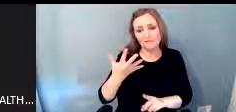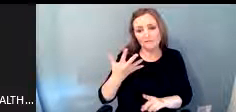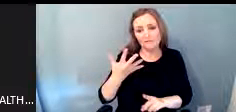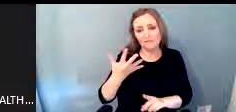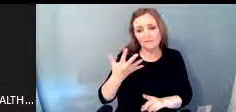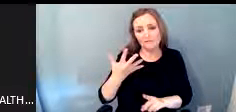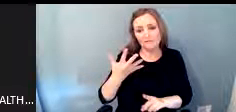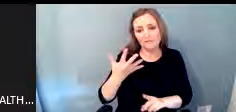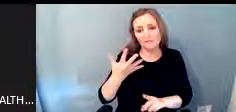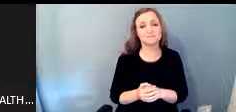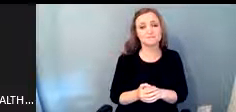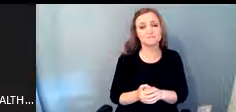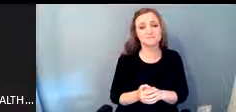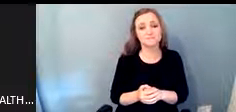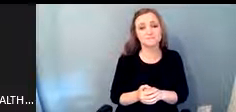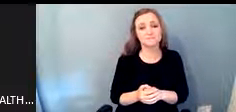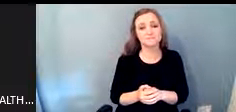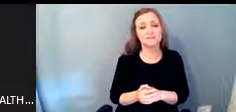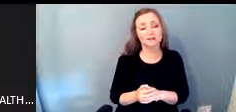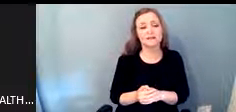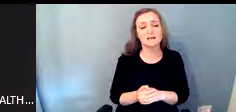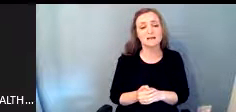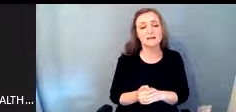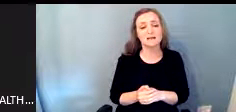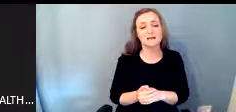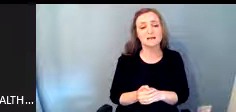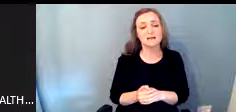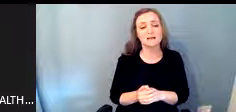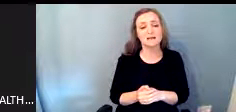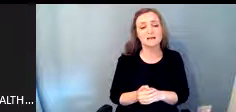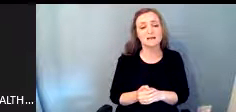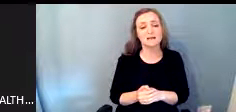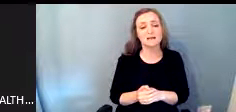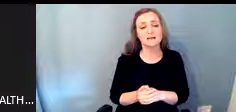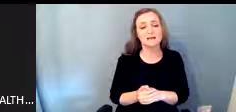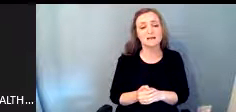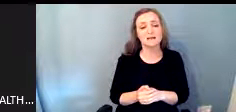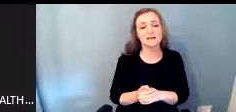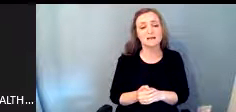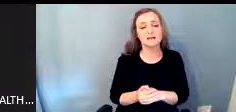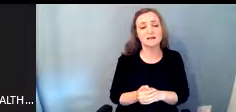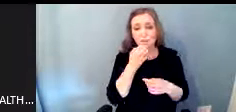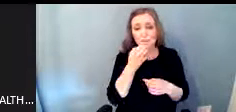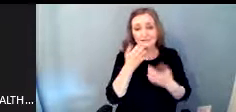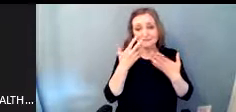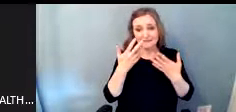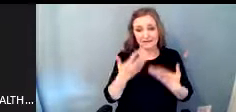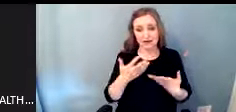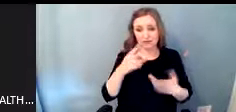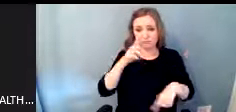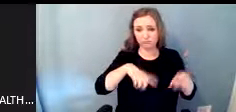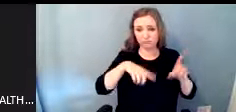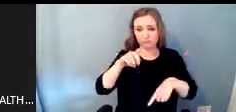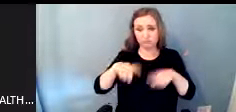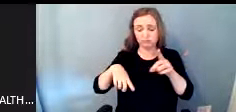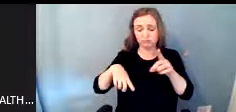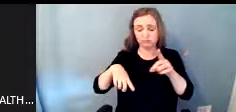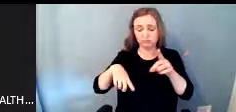look at the current numbers as a totality, and it does vary between tumour sites, currently,